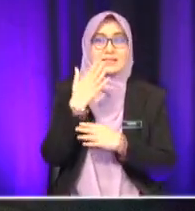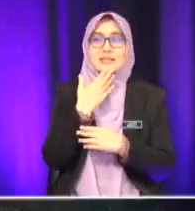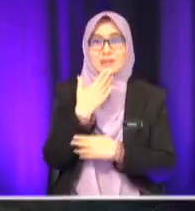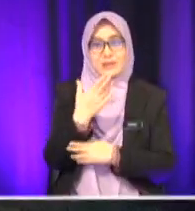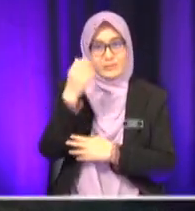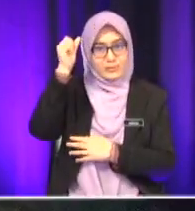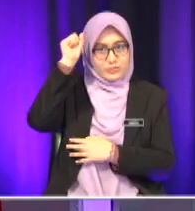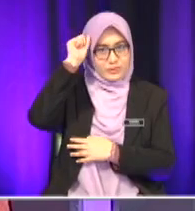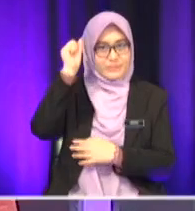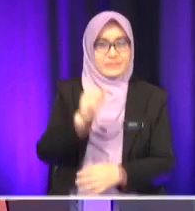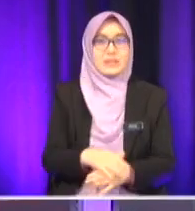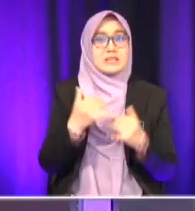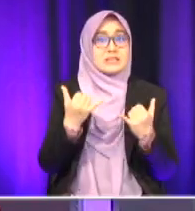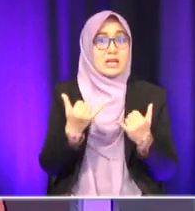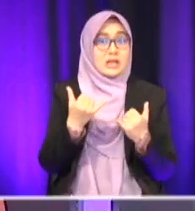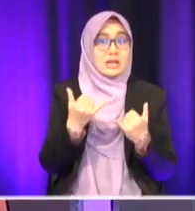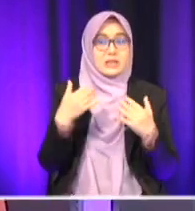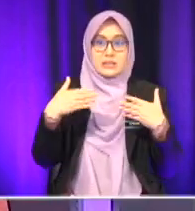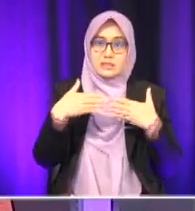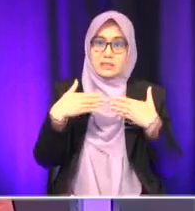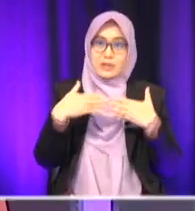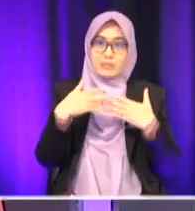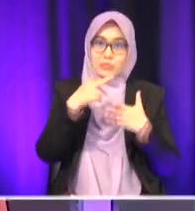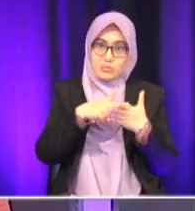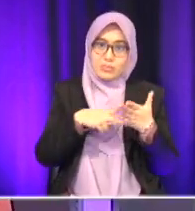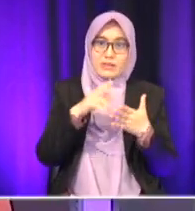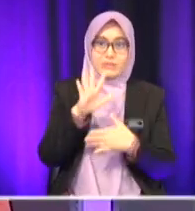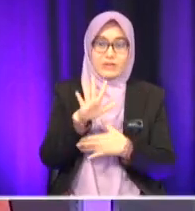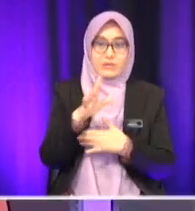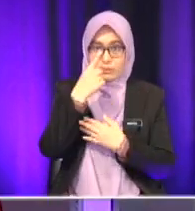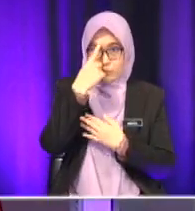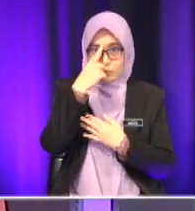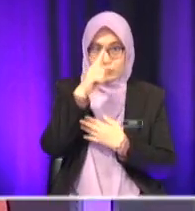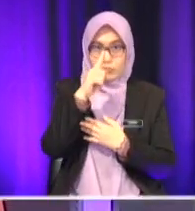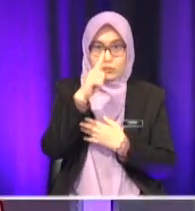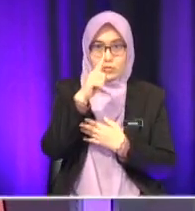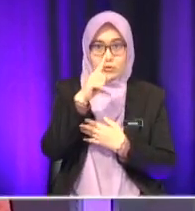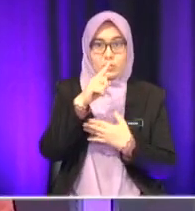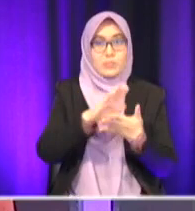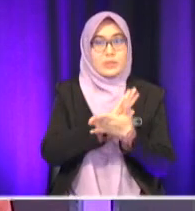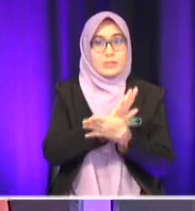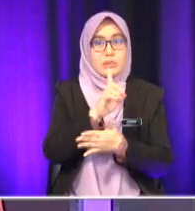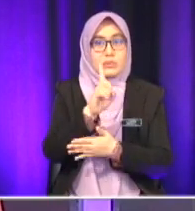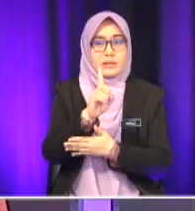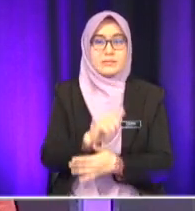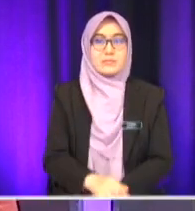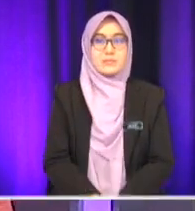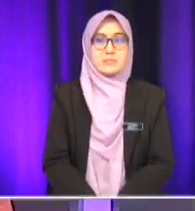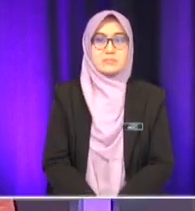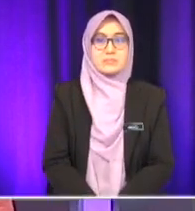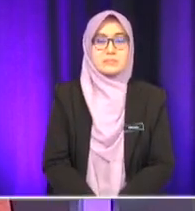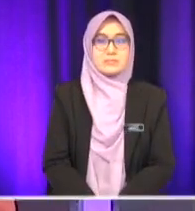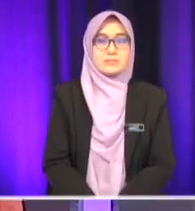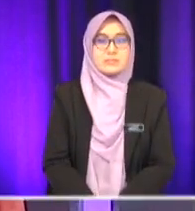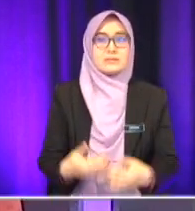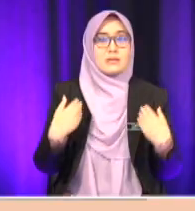to continue with part 5, the last part of paper 1. Okay. So in part 5, there is a text